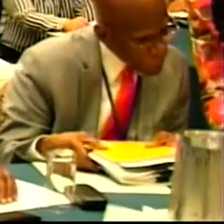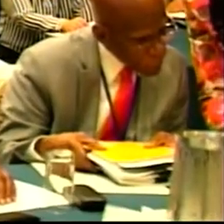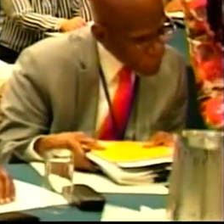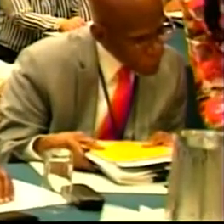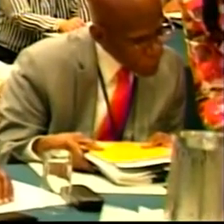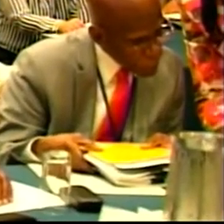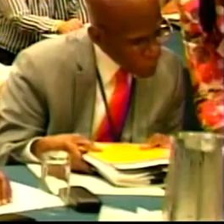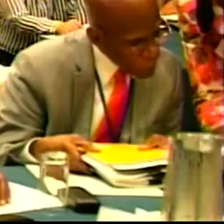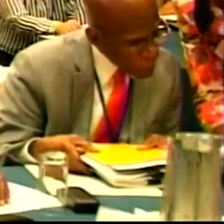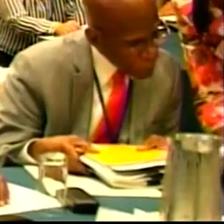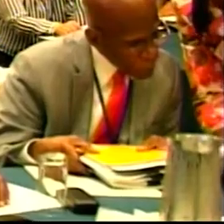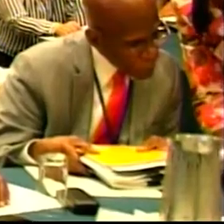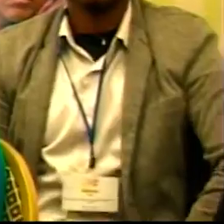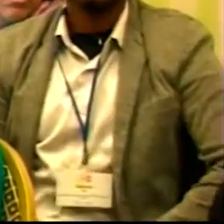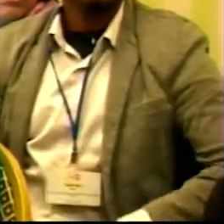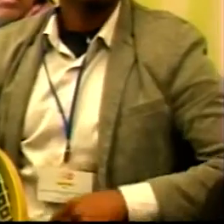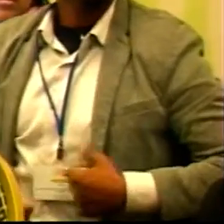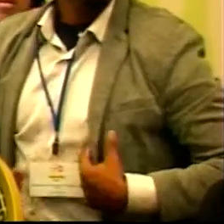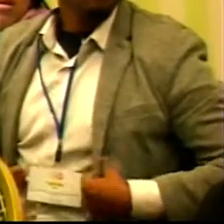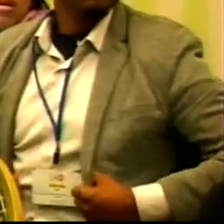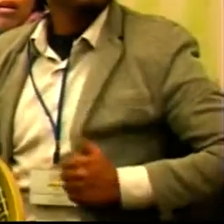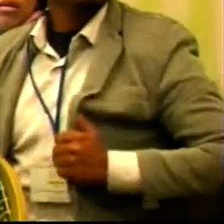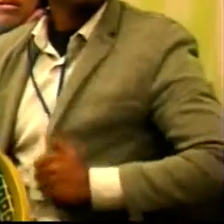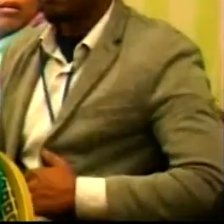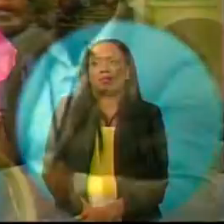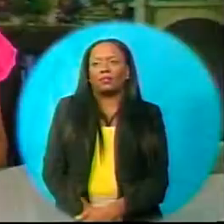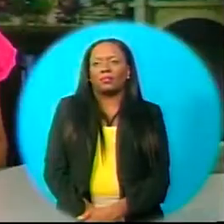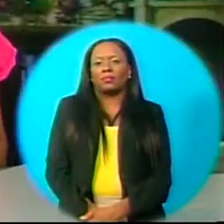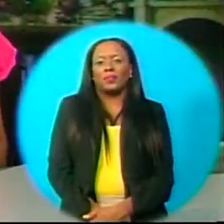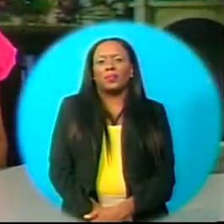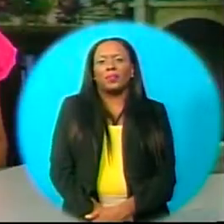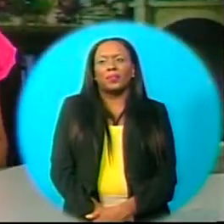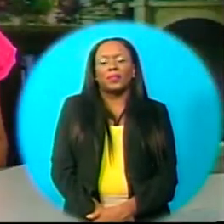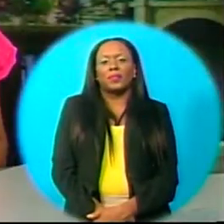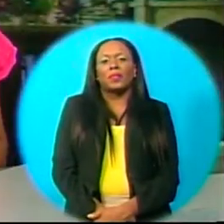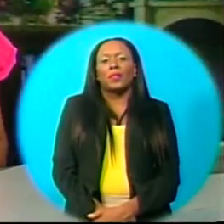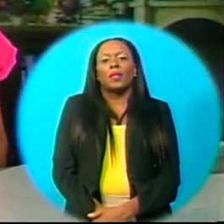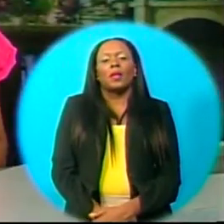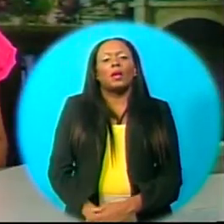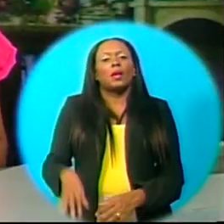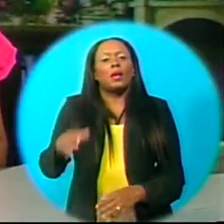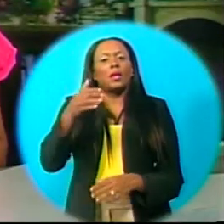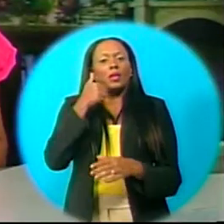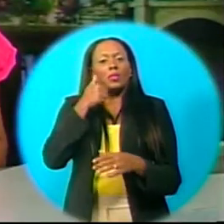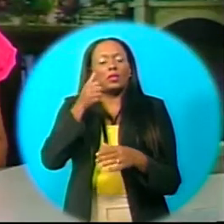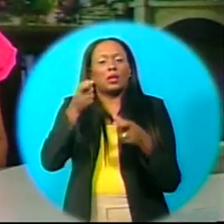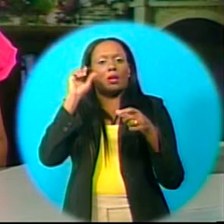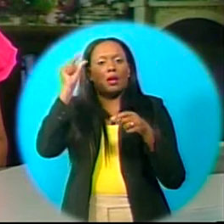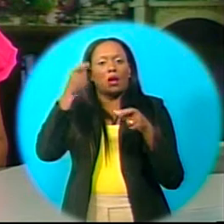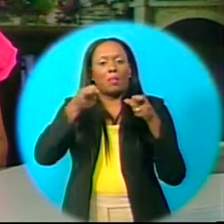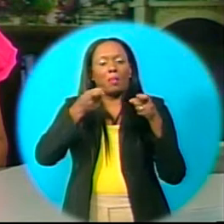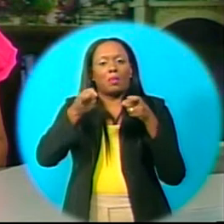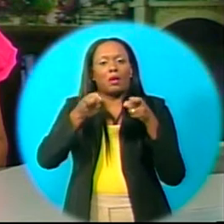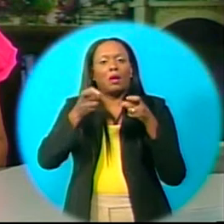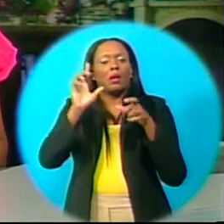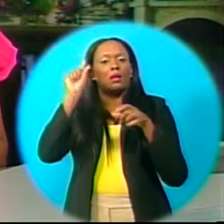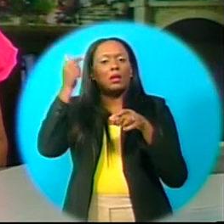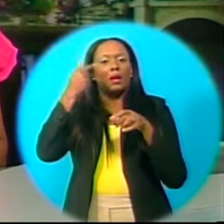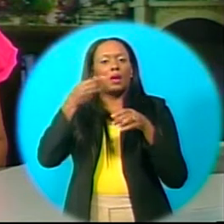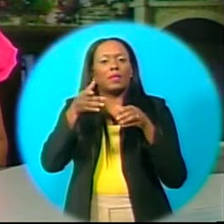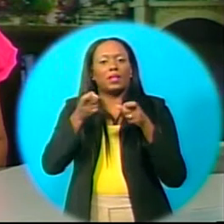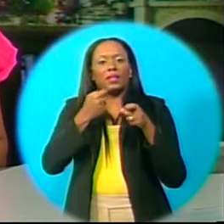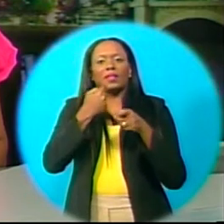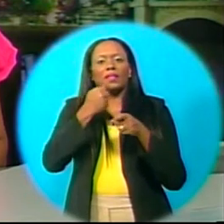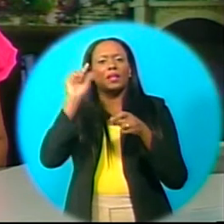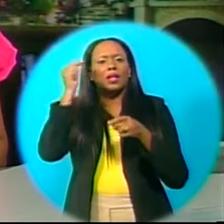Trade, Senator Maxine McLean, highlighted a number of areas for development in the region. She, however, lauded the Barbados government for their work